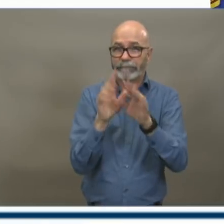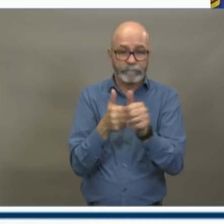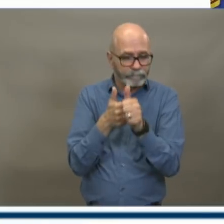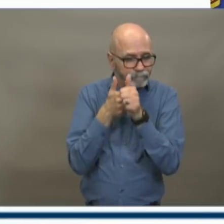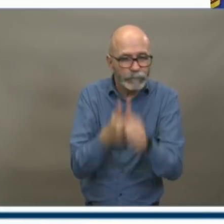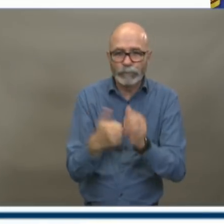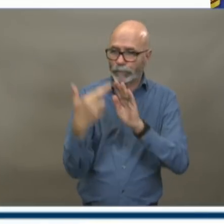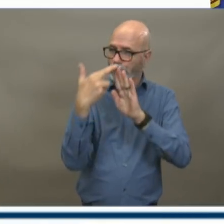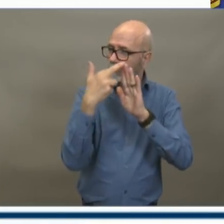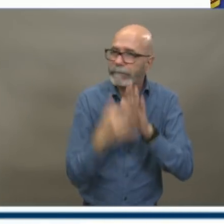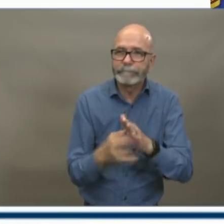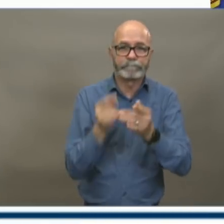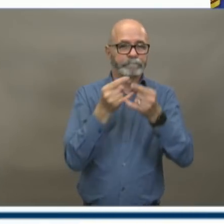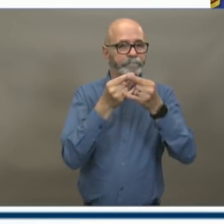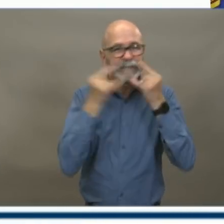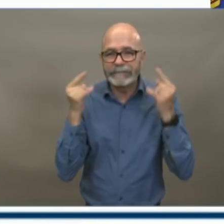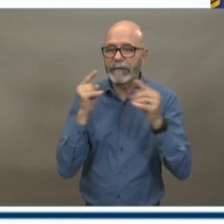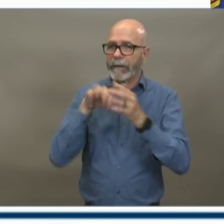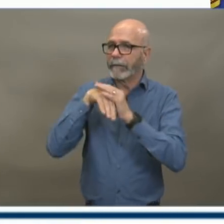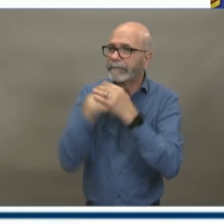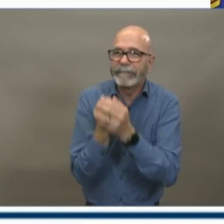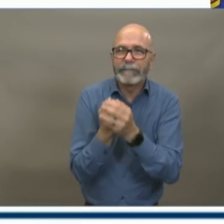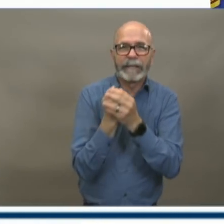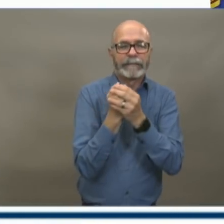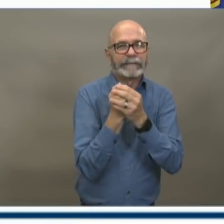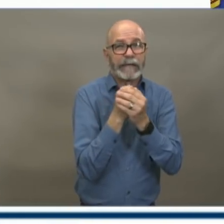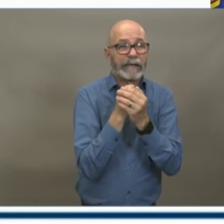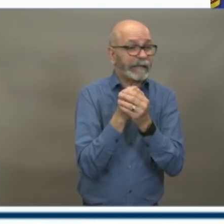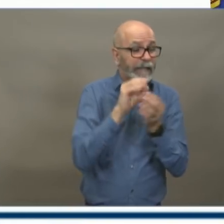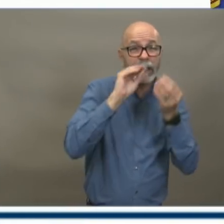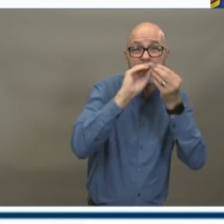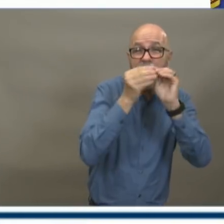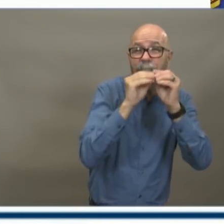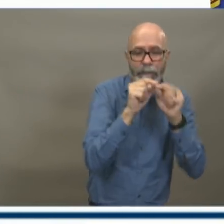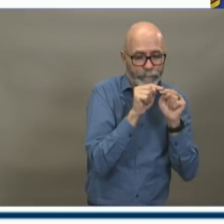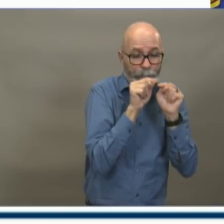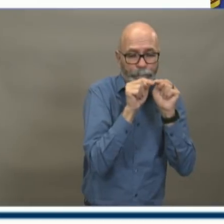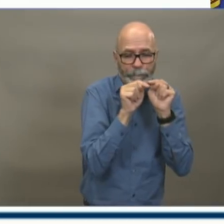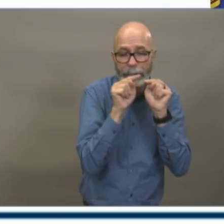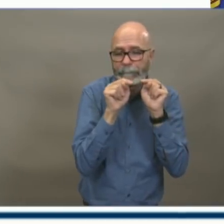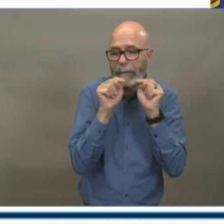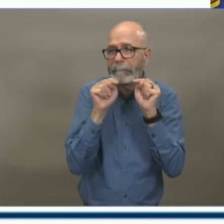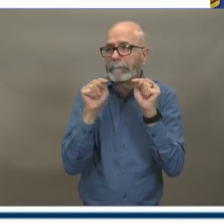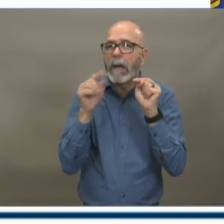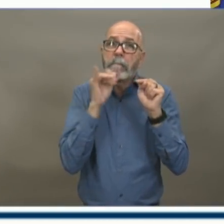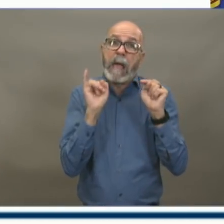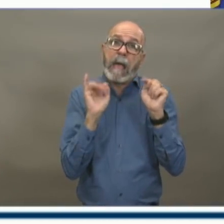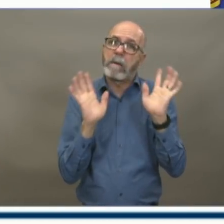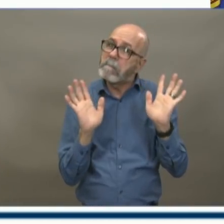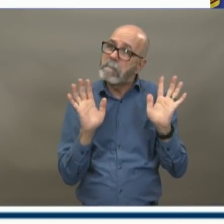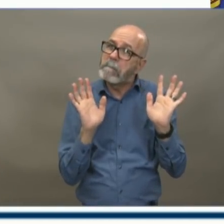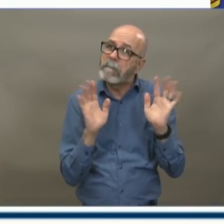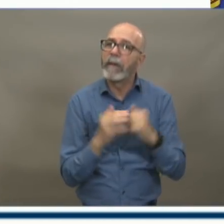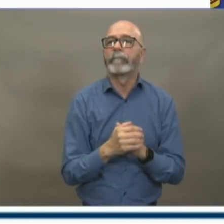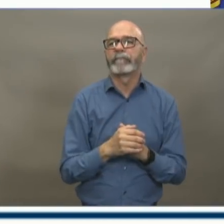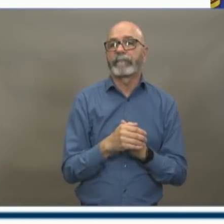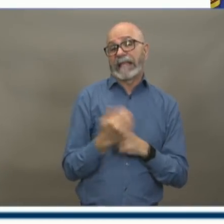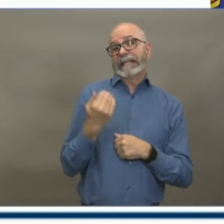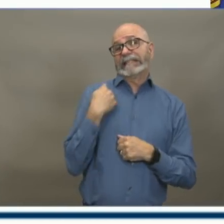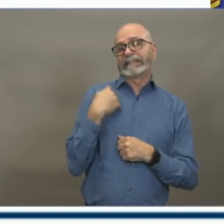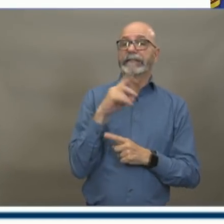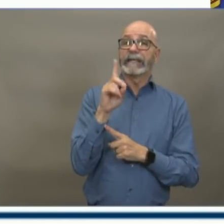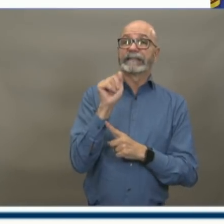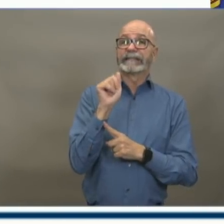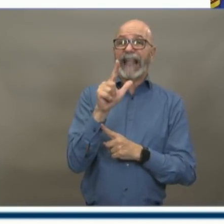this trend to continue. One of our recent cases is a Dalhousie student, and so, continuing to be very